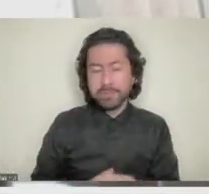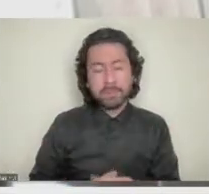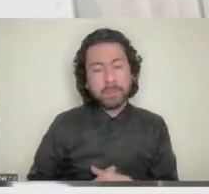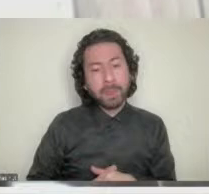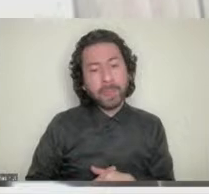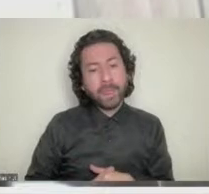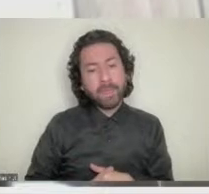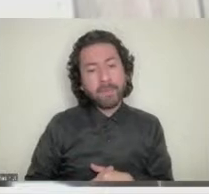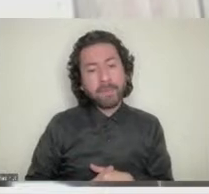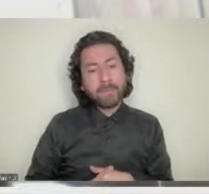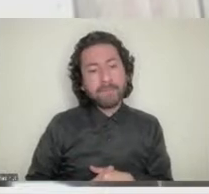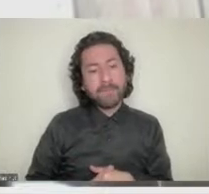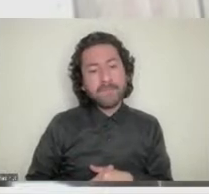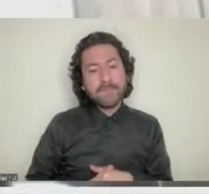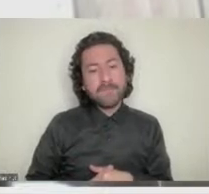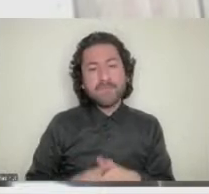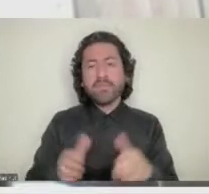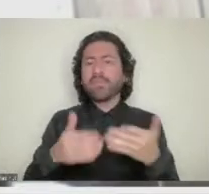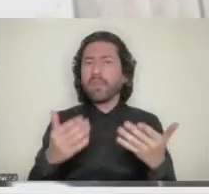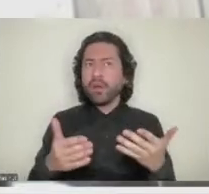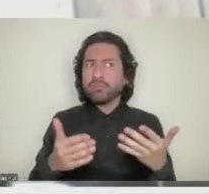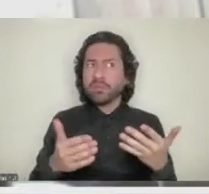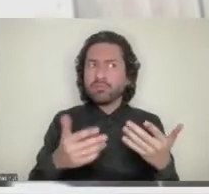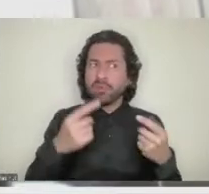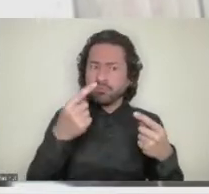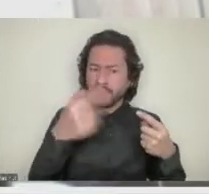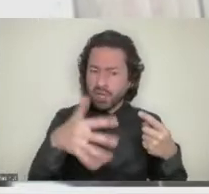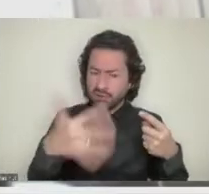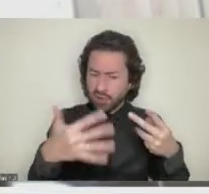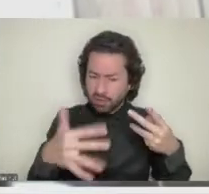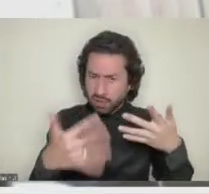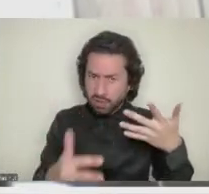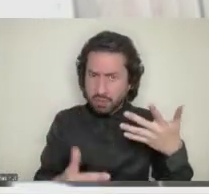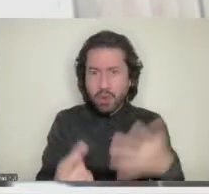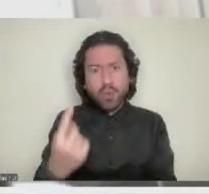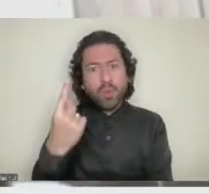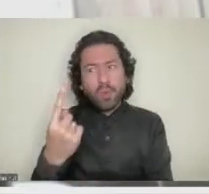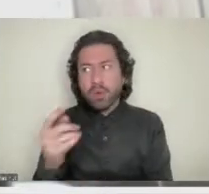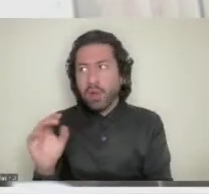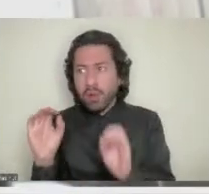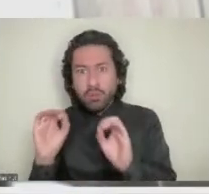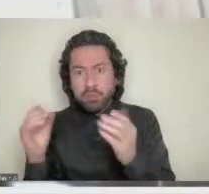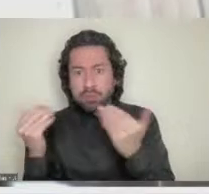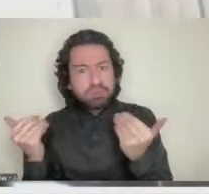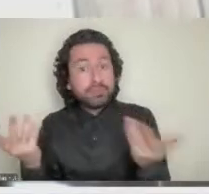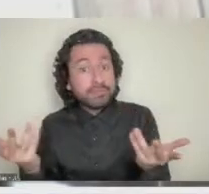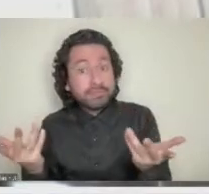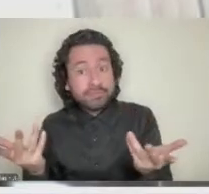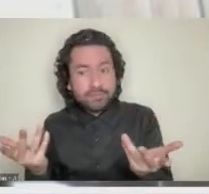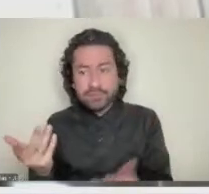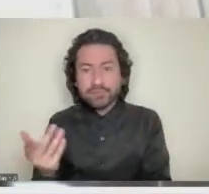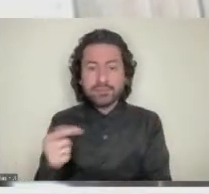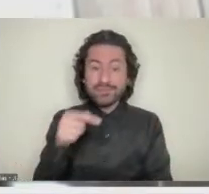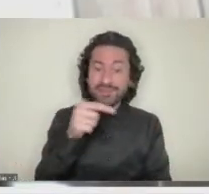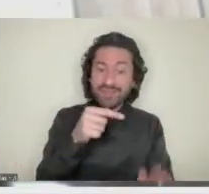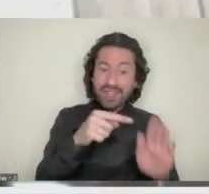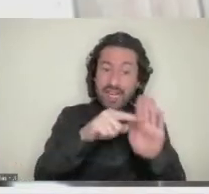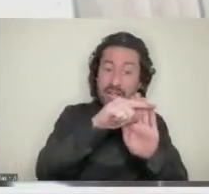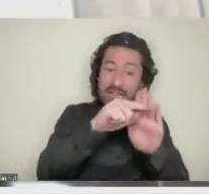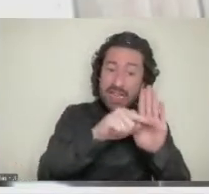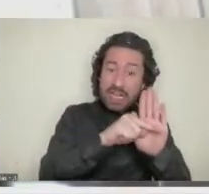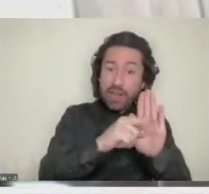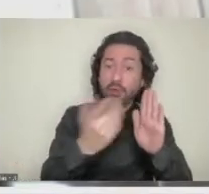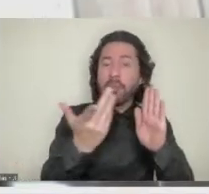And so what is missing? I would say precisely what is missing is to make of